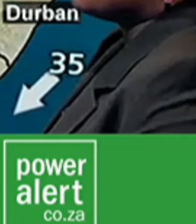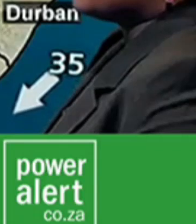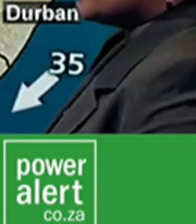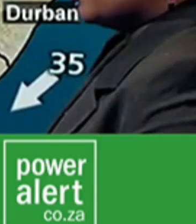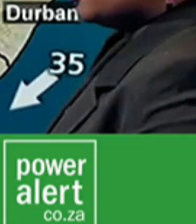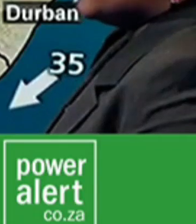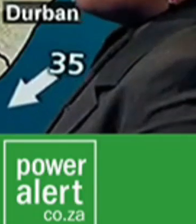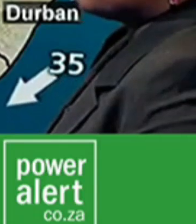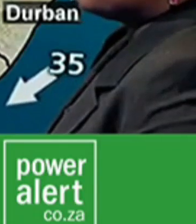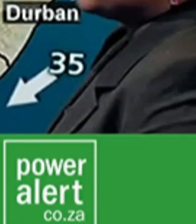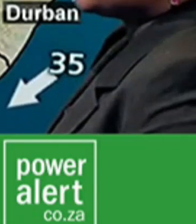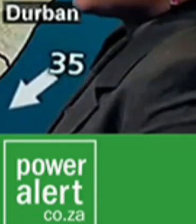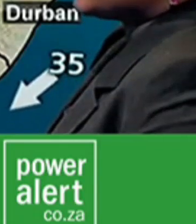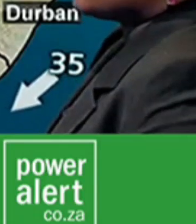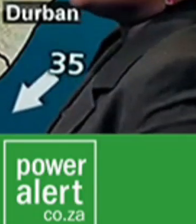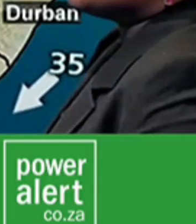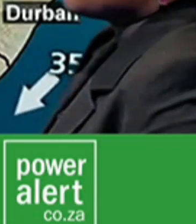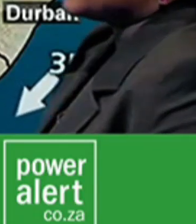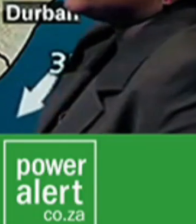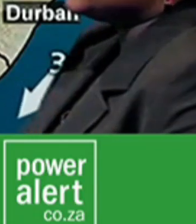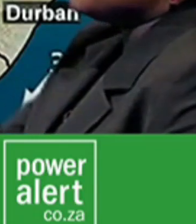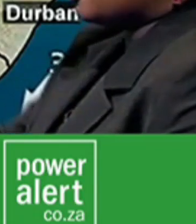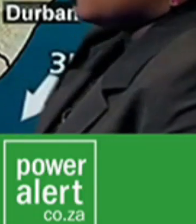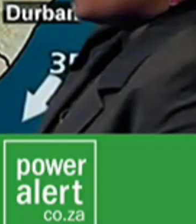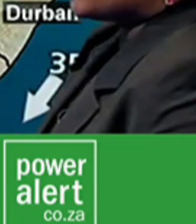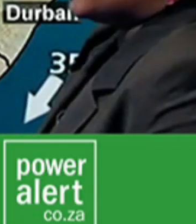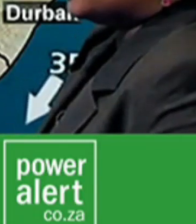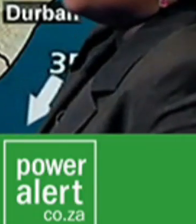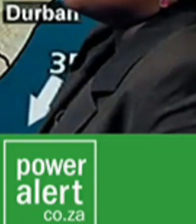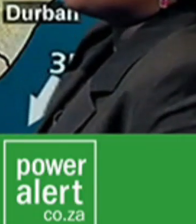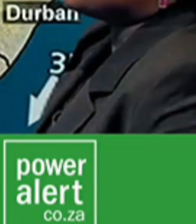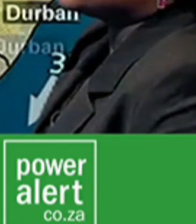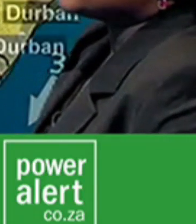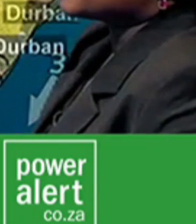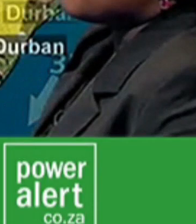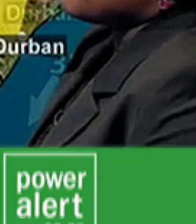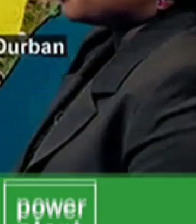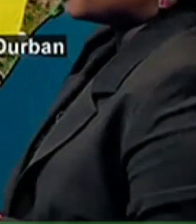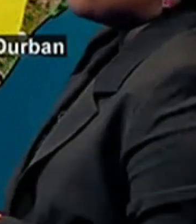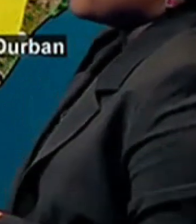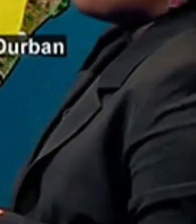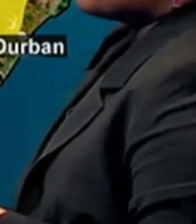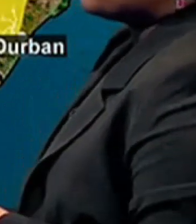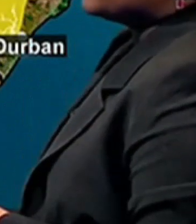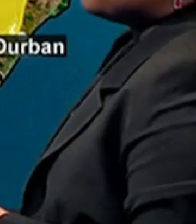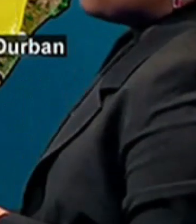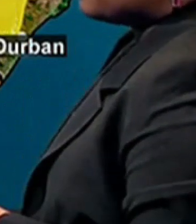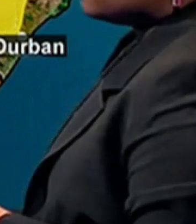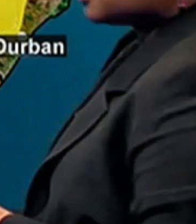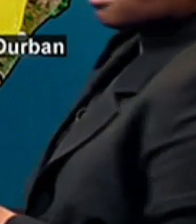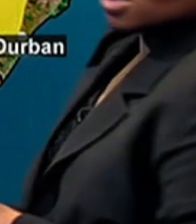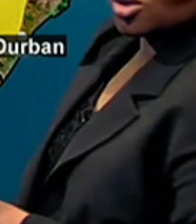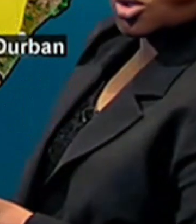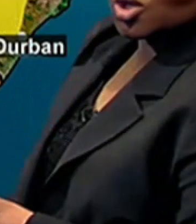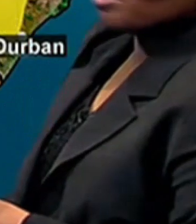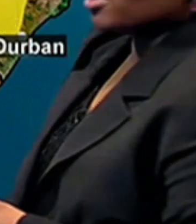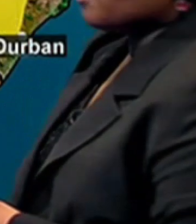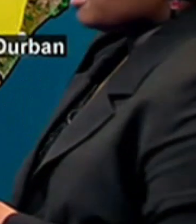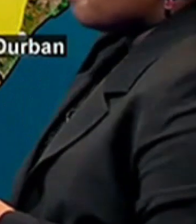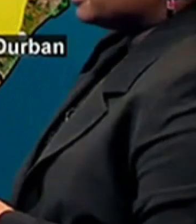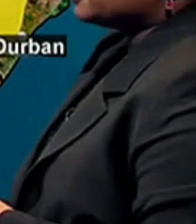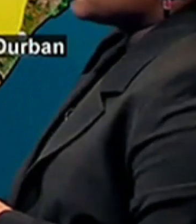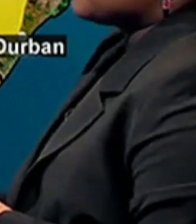ga mmogo le porofense ya Gauteng mme go tla thiba go ralala diporofense ka bophara mme ba ponela pele ya maemo a bosa mo bosegong jwa